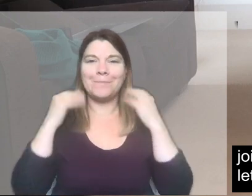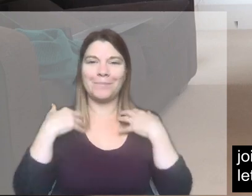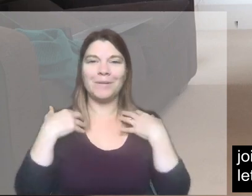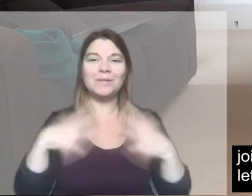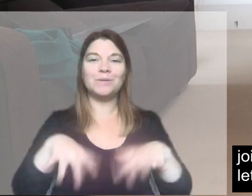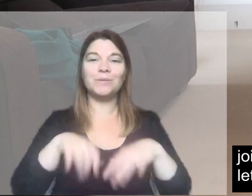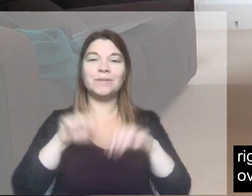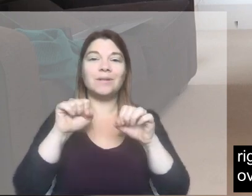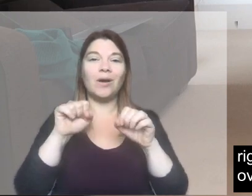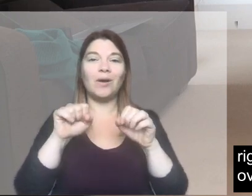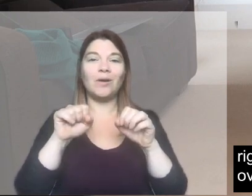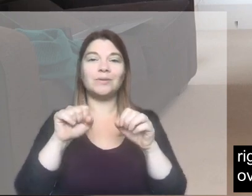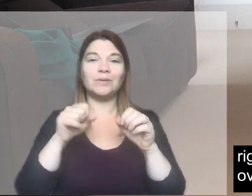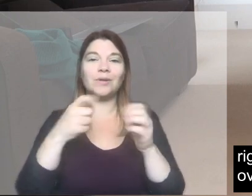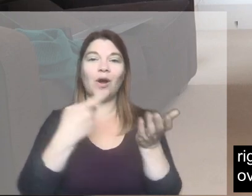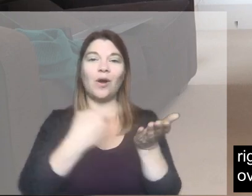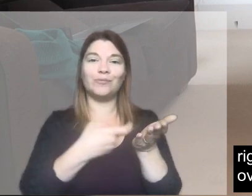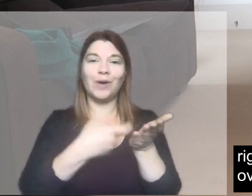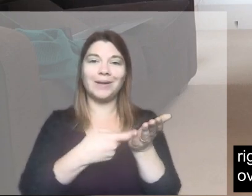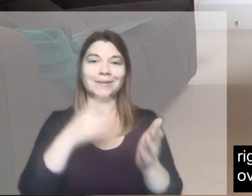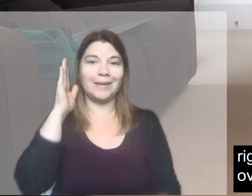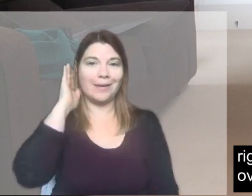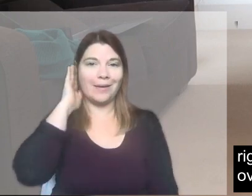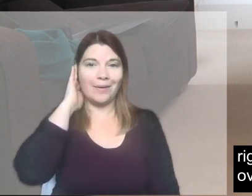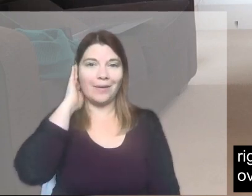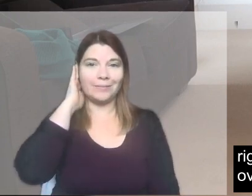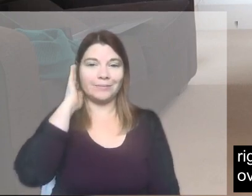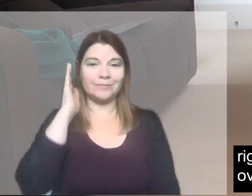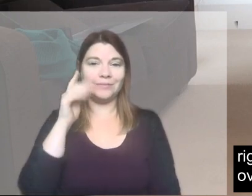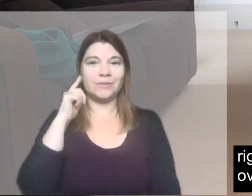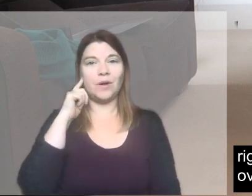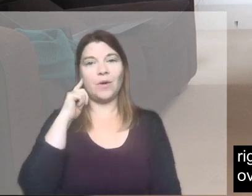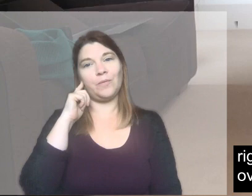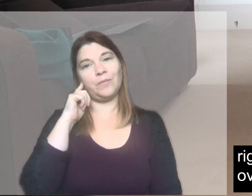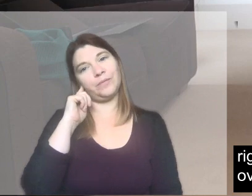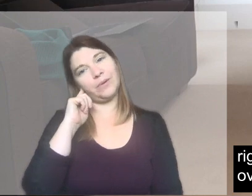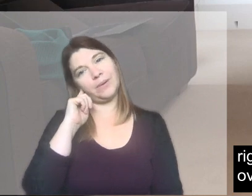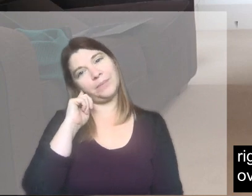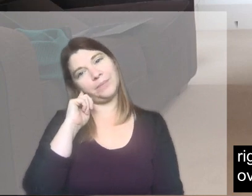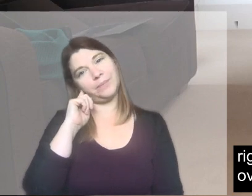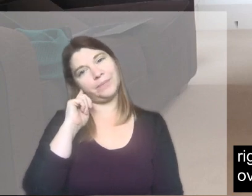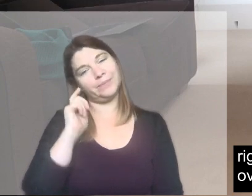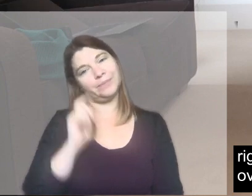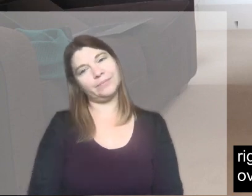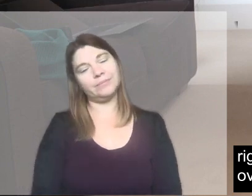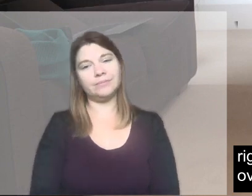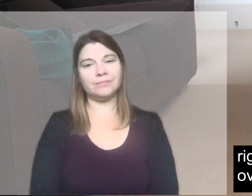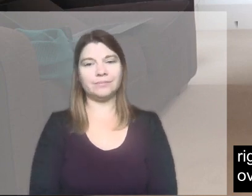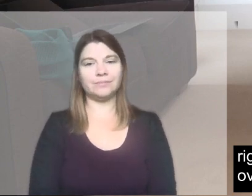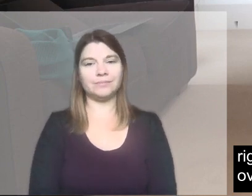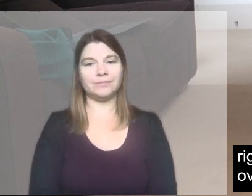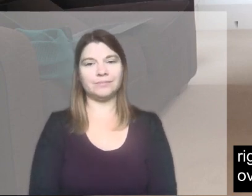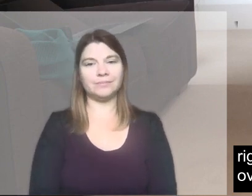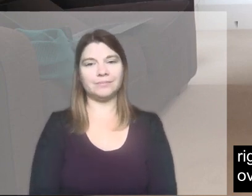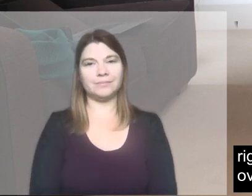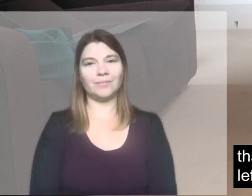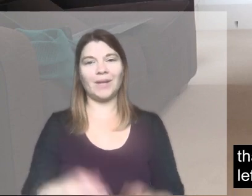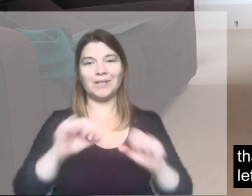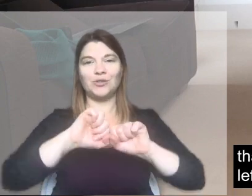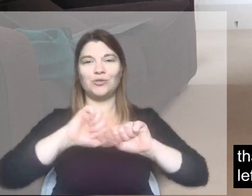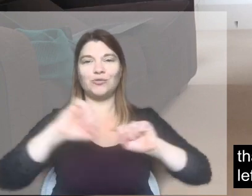say we're all going to do our right ear actually, taking our right ear over towards the right shoulder.